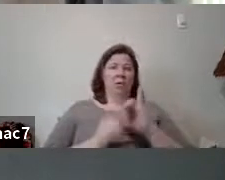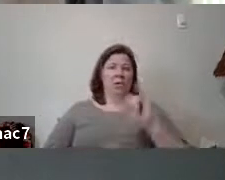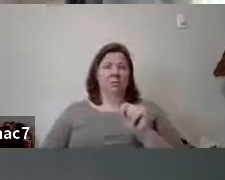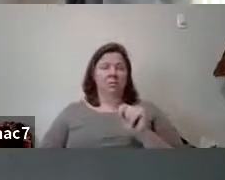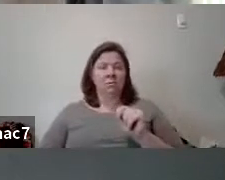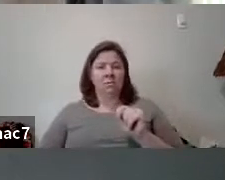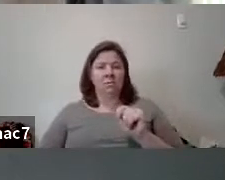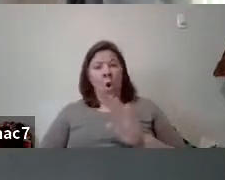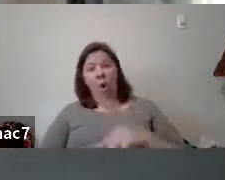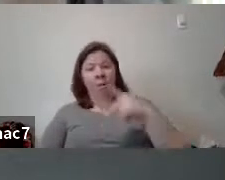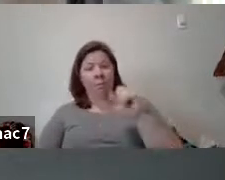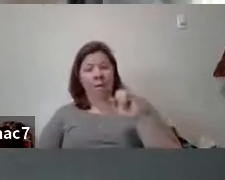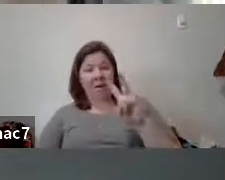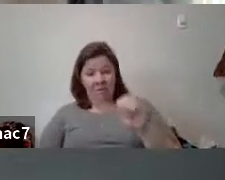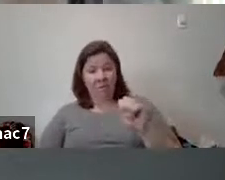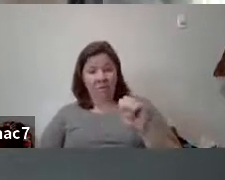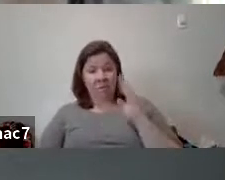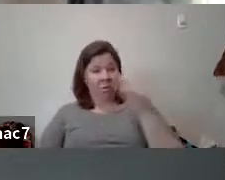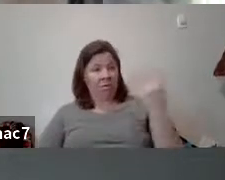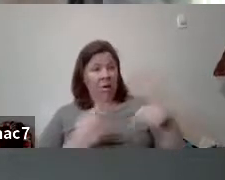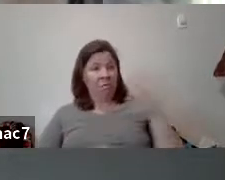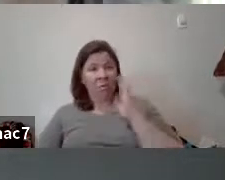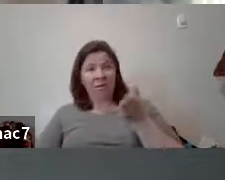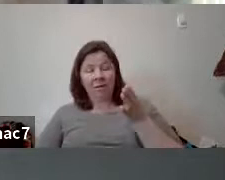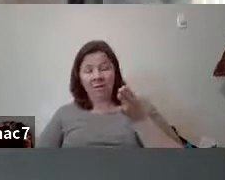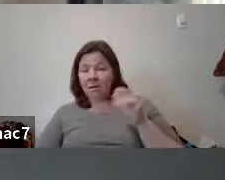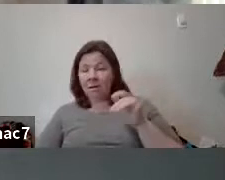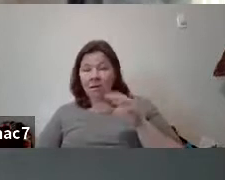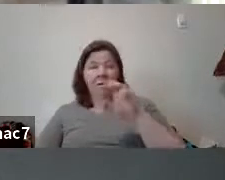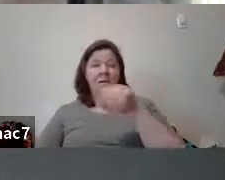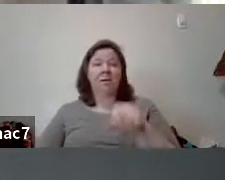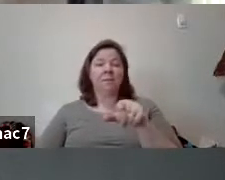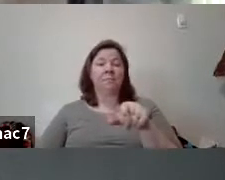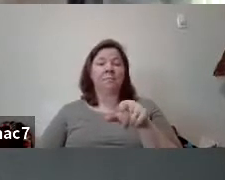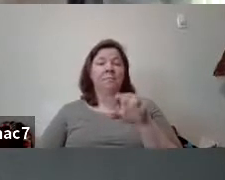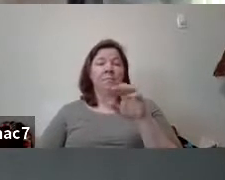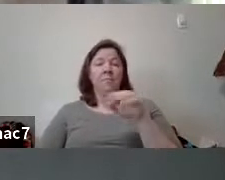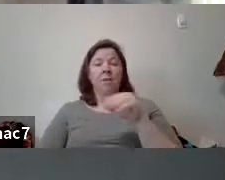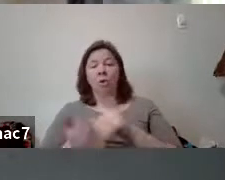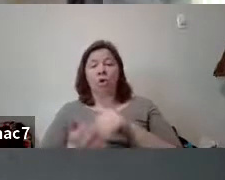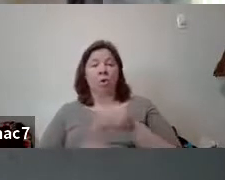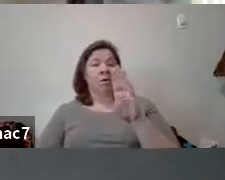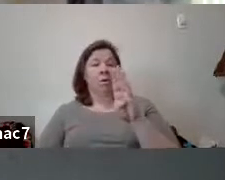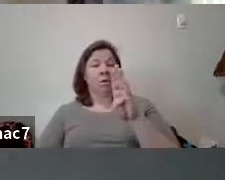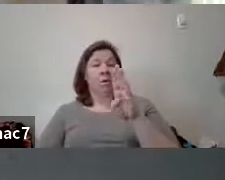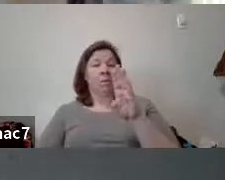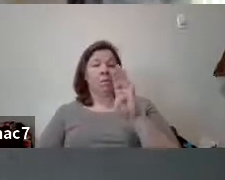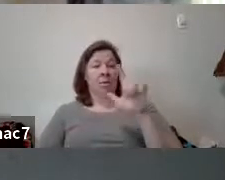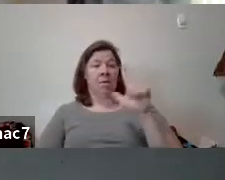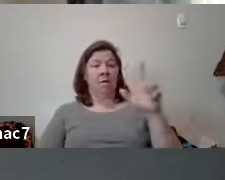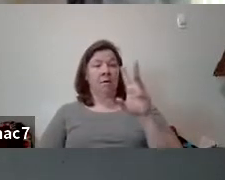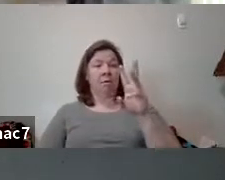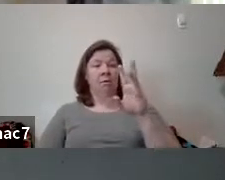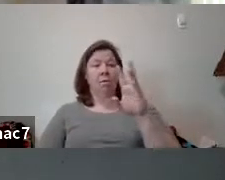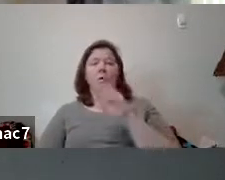what ONPASSIVE is. The money will come, like Michael Williams said. He's the mathematician. Whatever number it is that you want. If you're